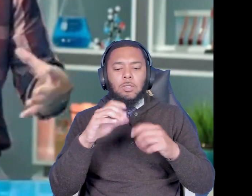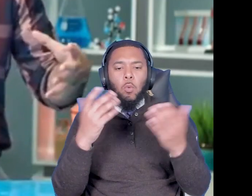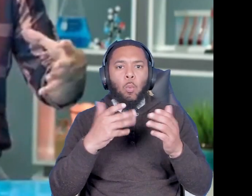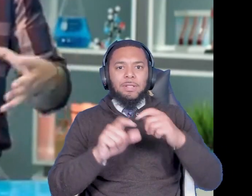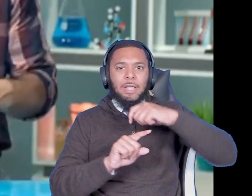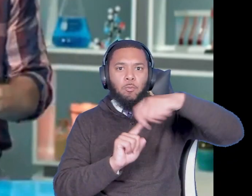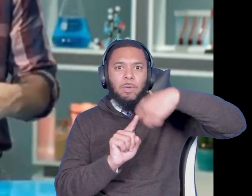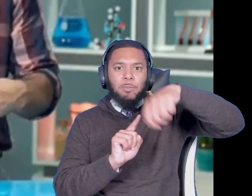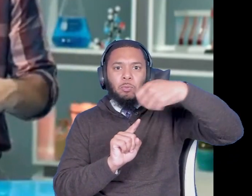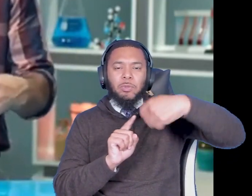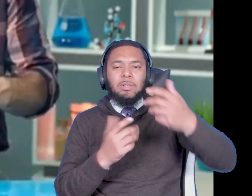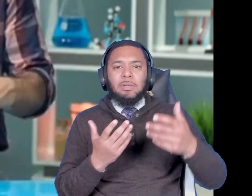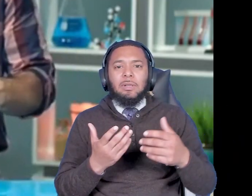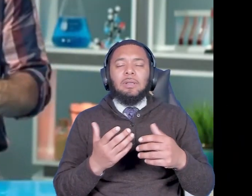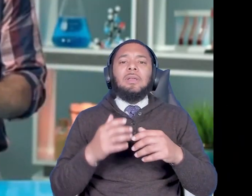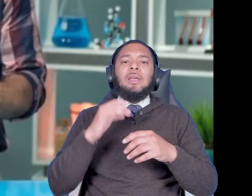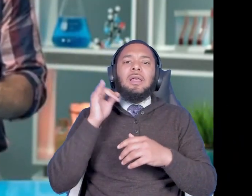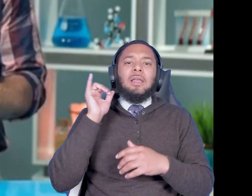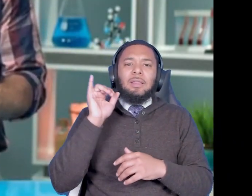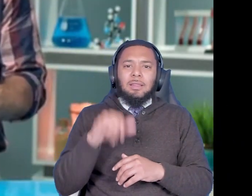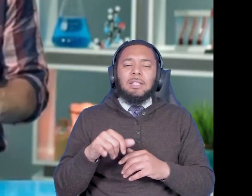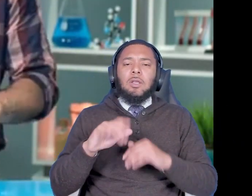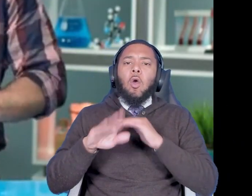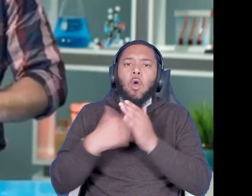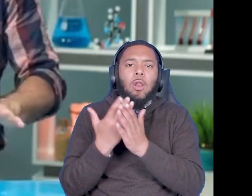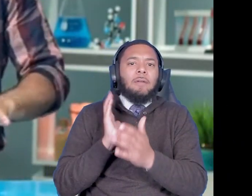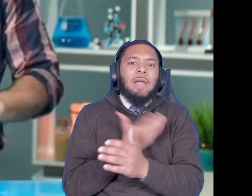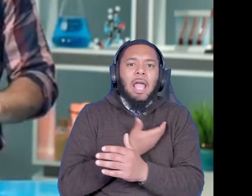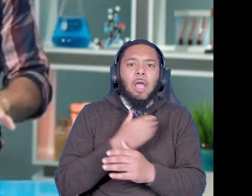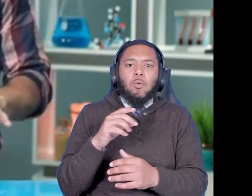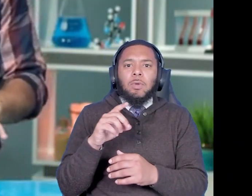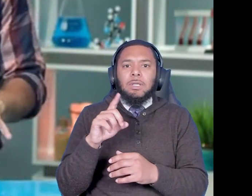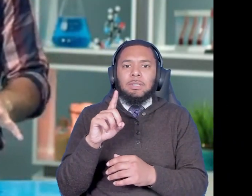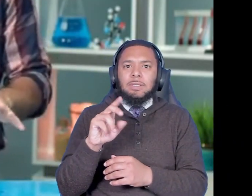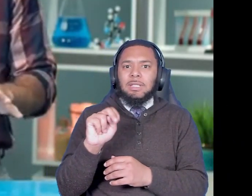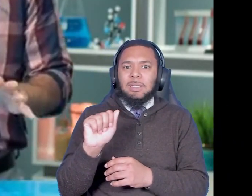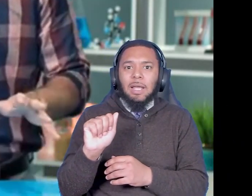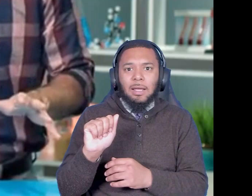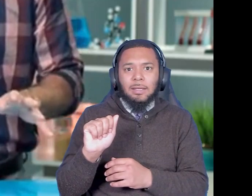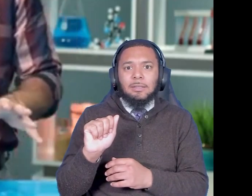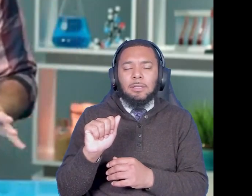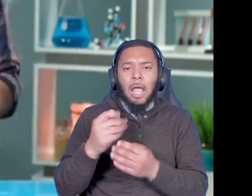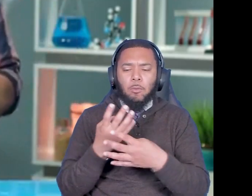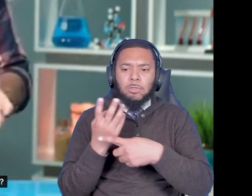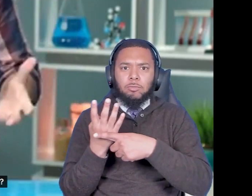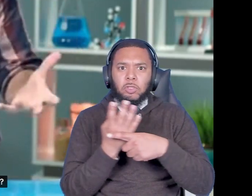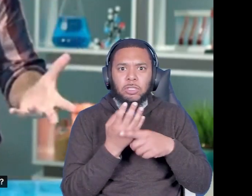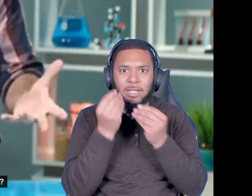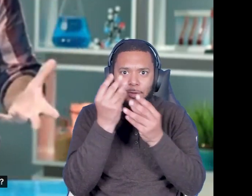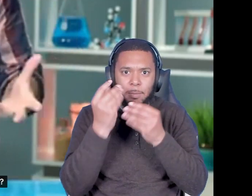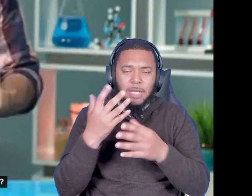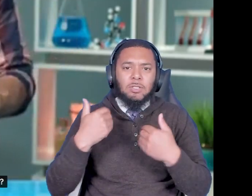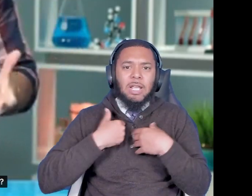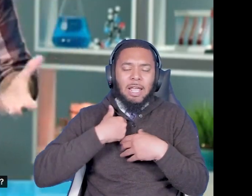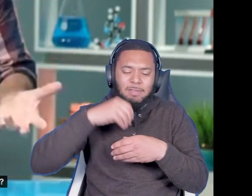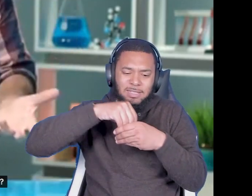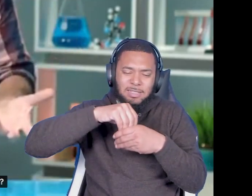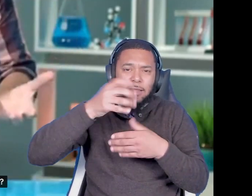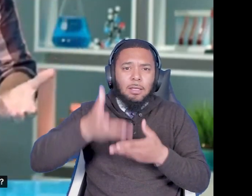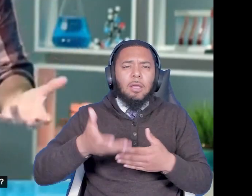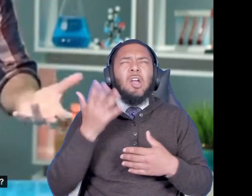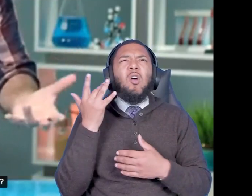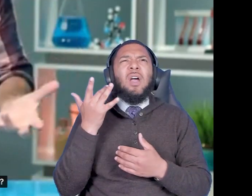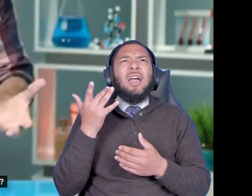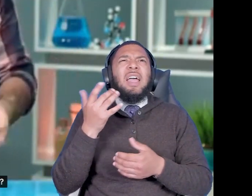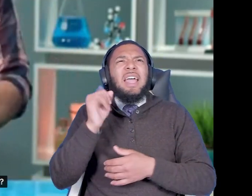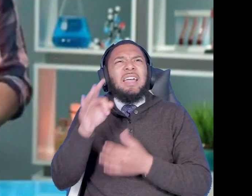spools of thread. It's where we condense all of our genetic information, makes them really easy to sort. A lot of people always ask, well, if it's so easy to sort, why don't we